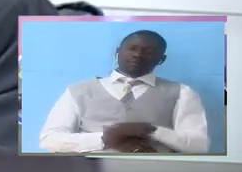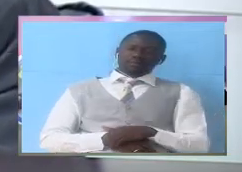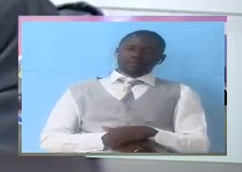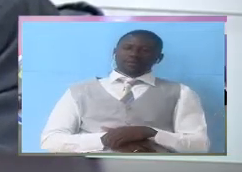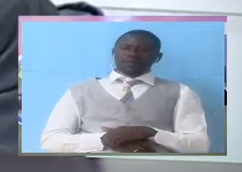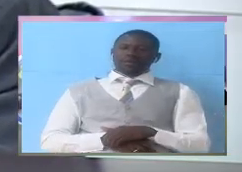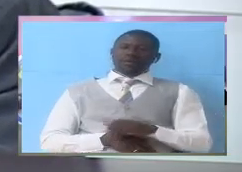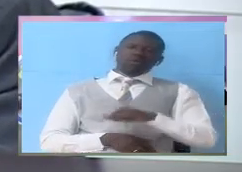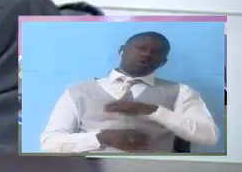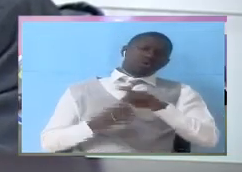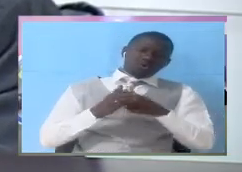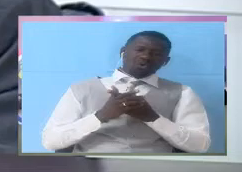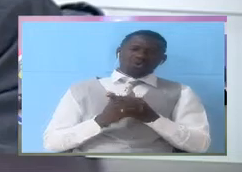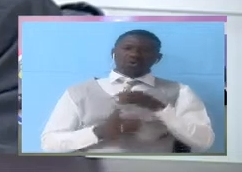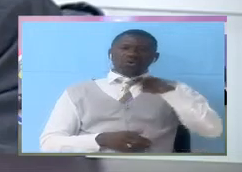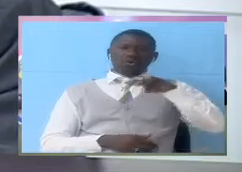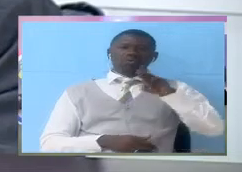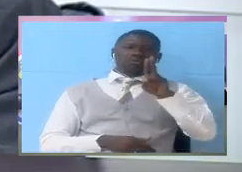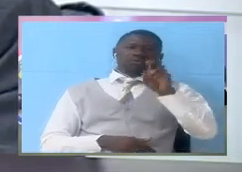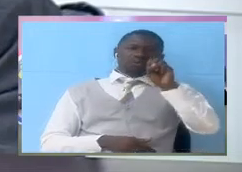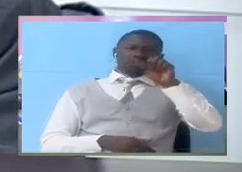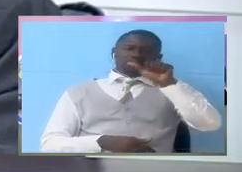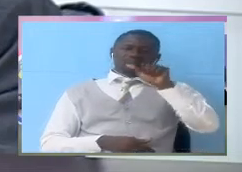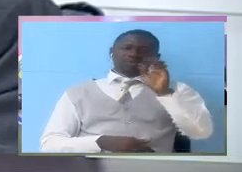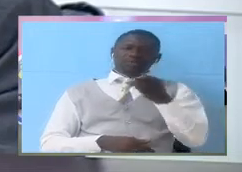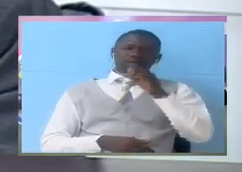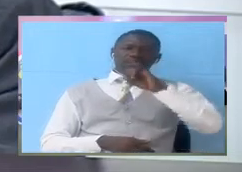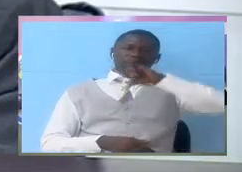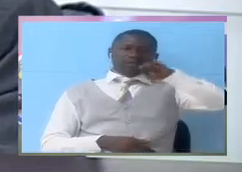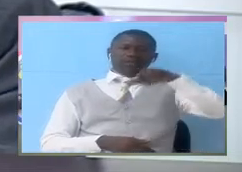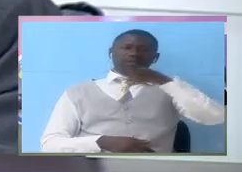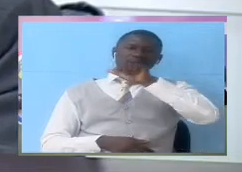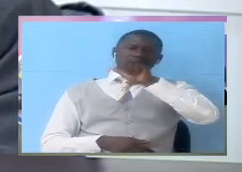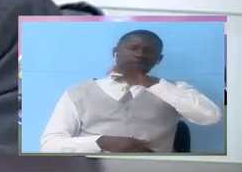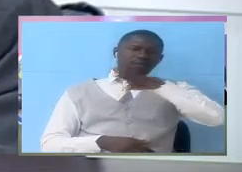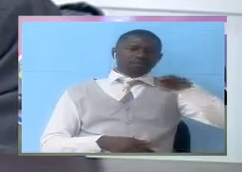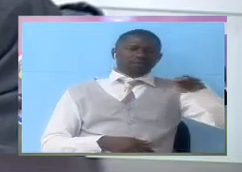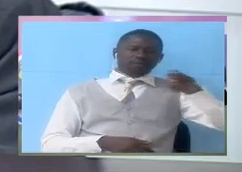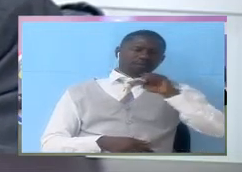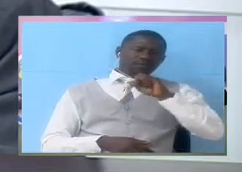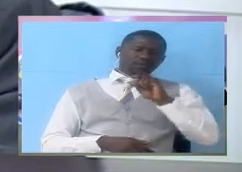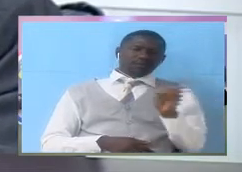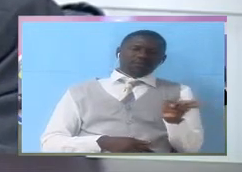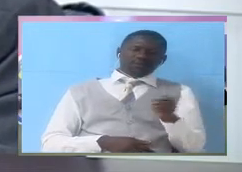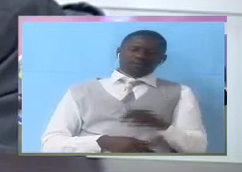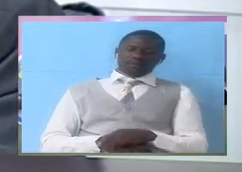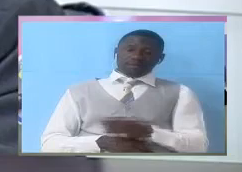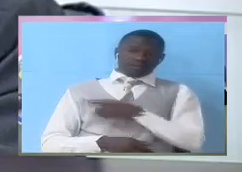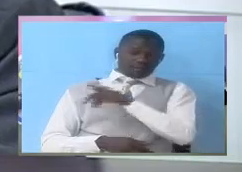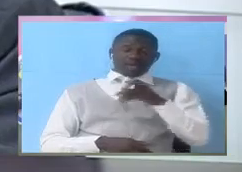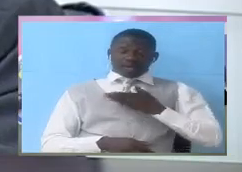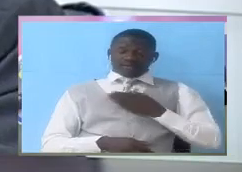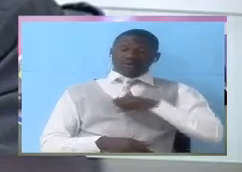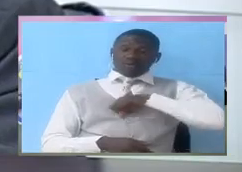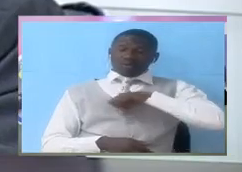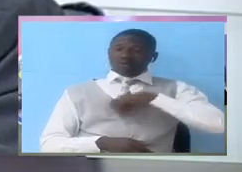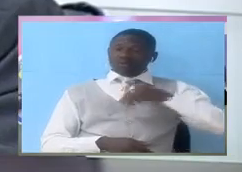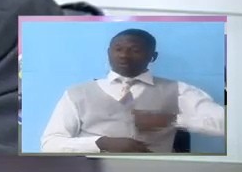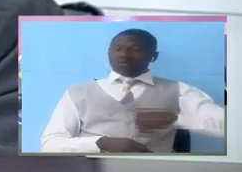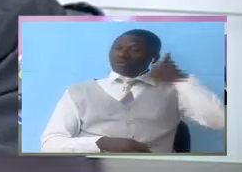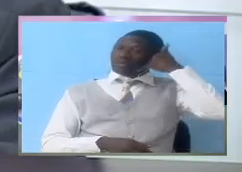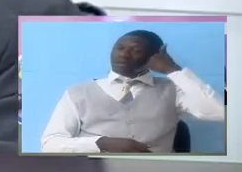Musa Jamme wala Musa Jamme Maliam Mungu. They had their personal telephones with them. Dañ daan amé sen téléphone yi